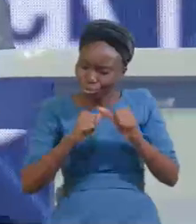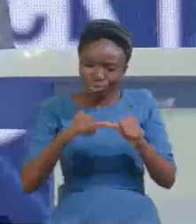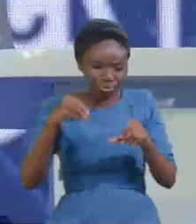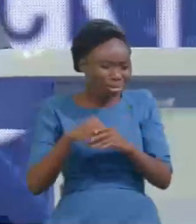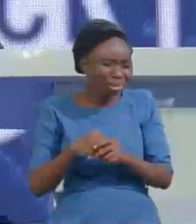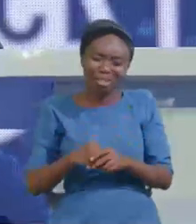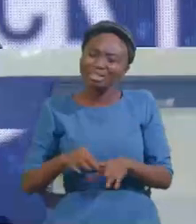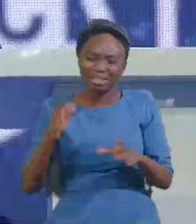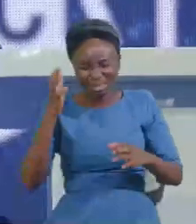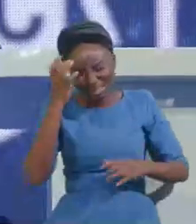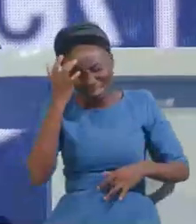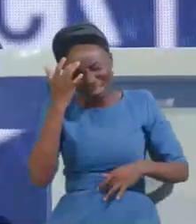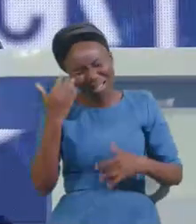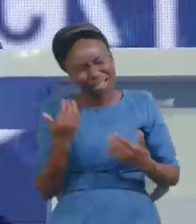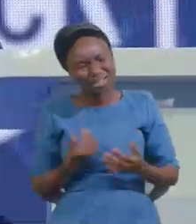or sickness.